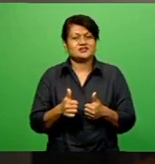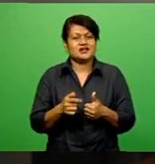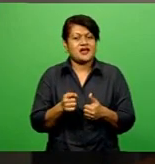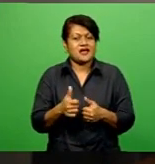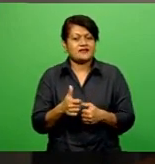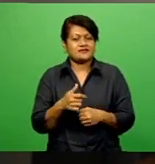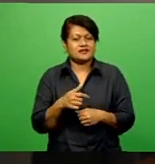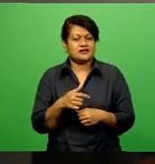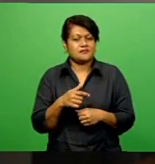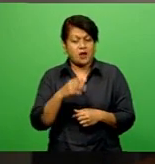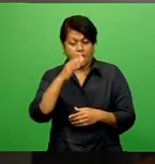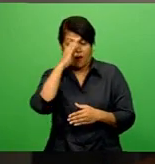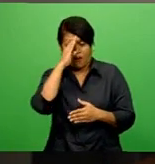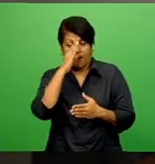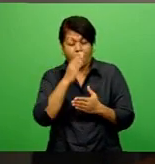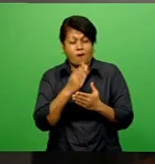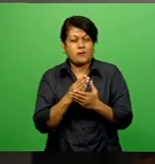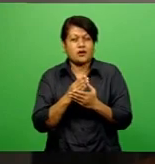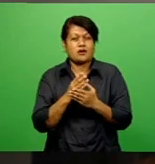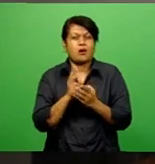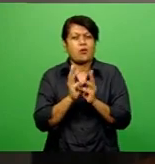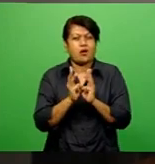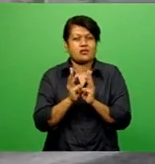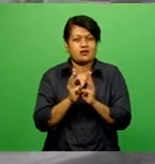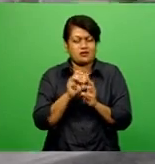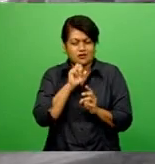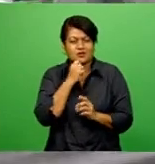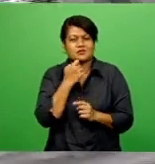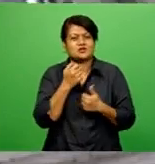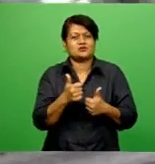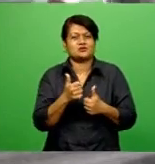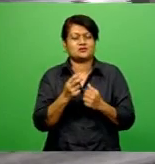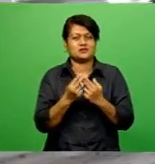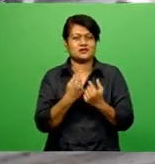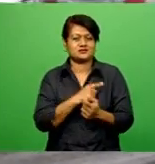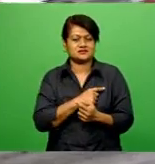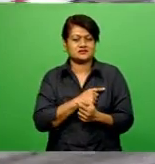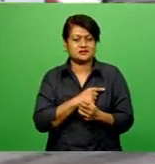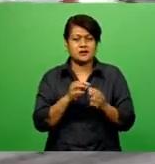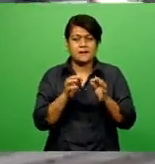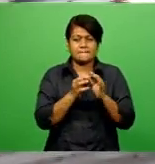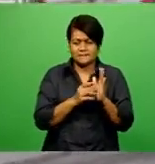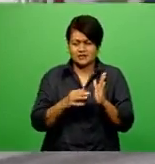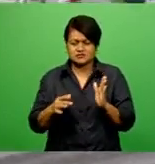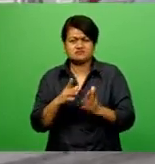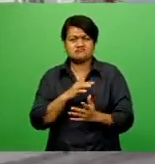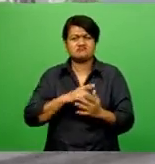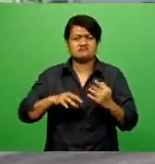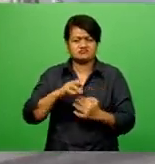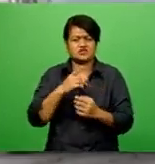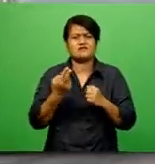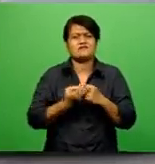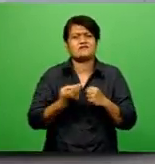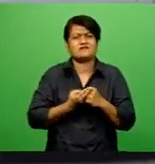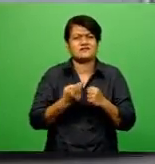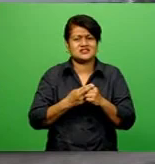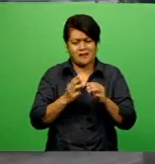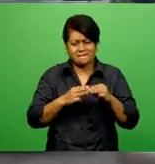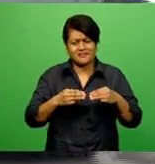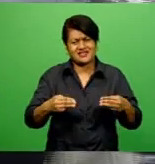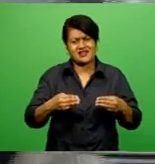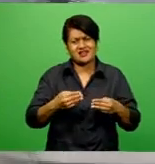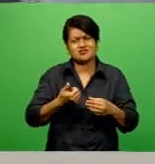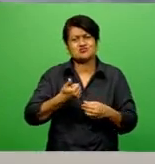this, but hoping the weather sticks with us. Bitumen is a mixture of hydrocarbons obtained naturally or as a residue